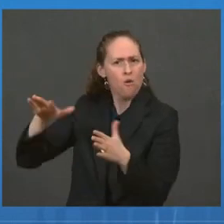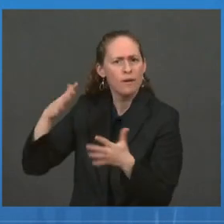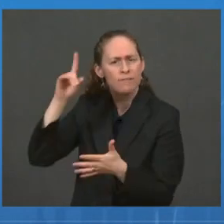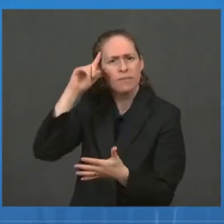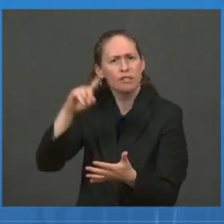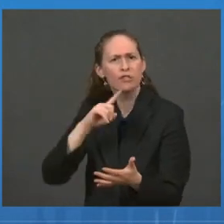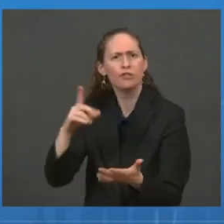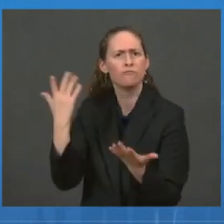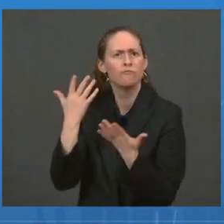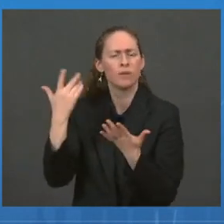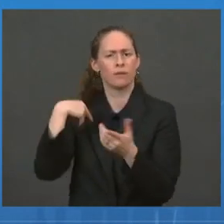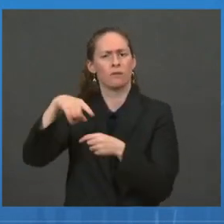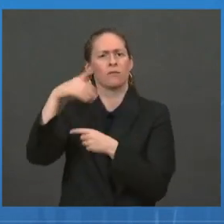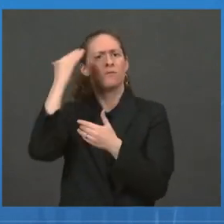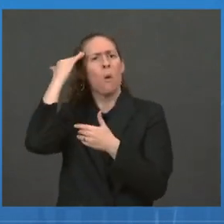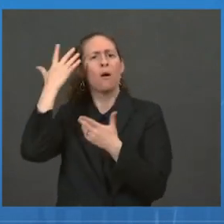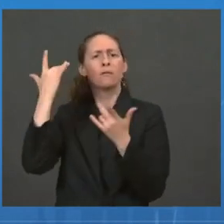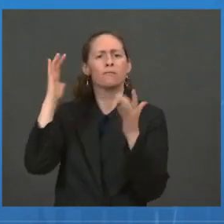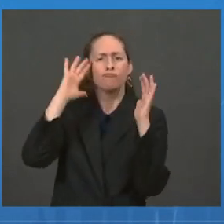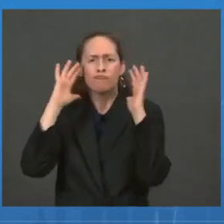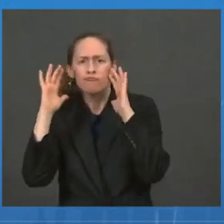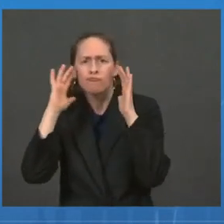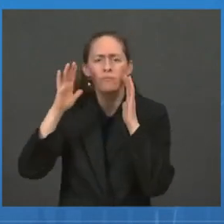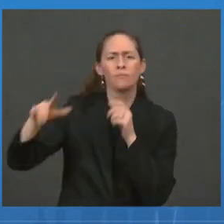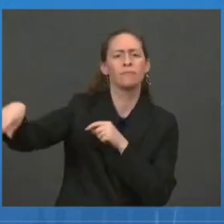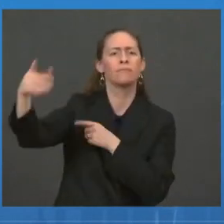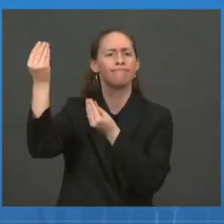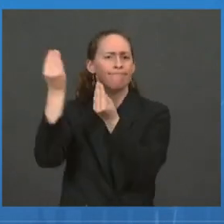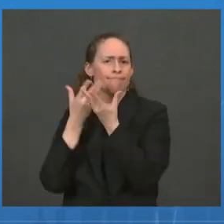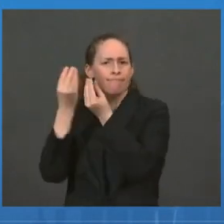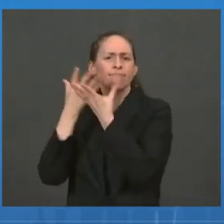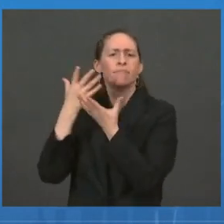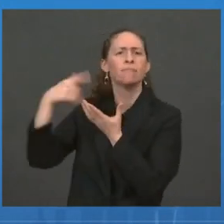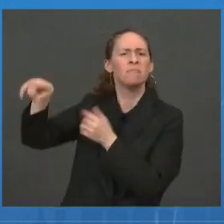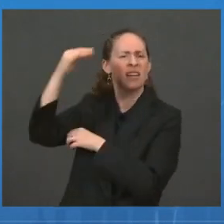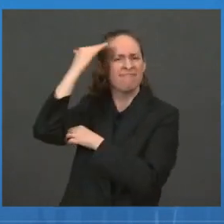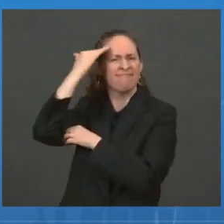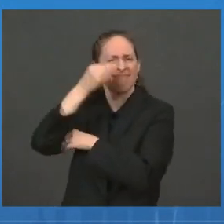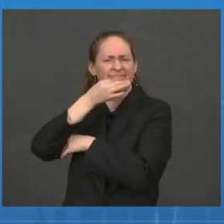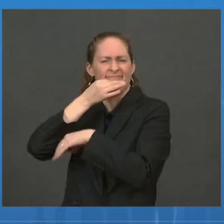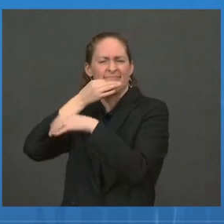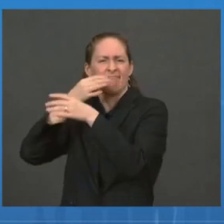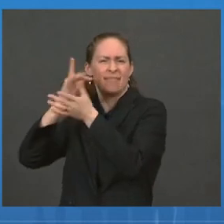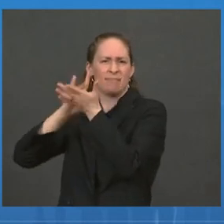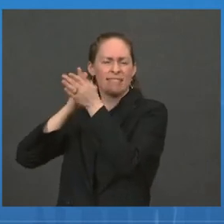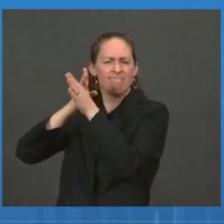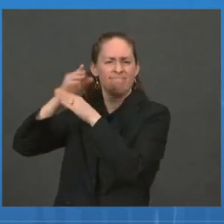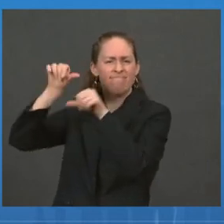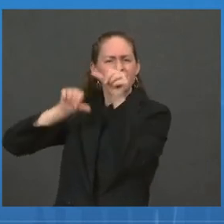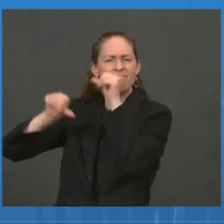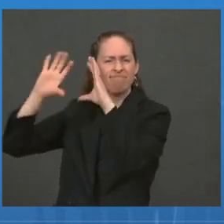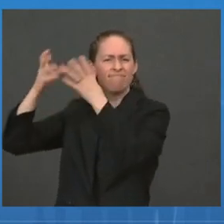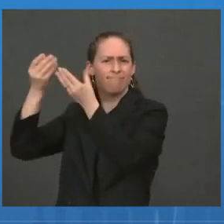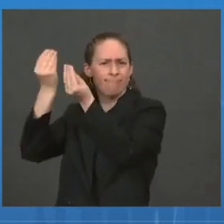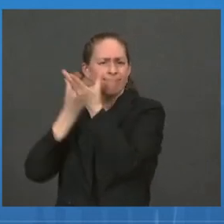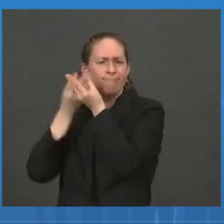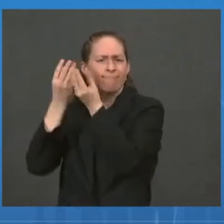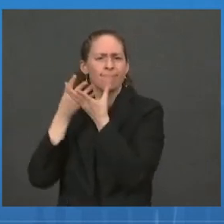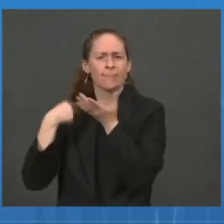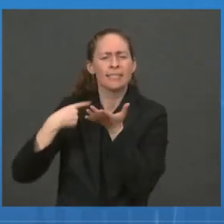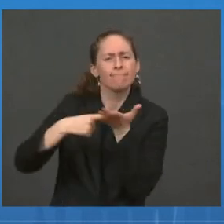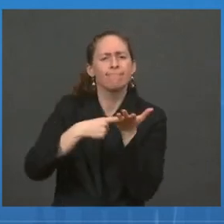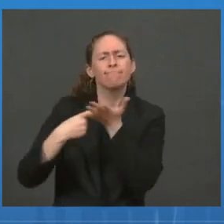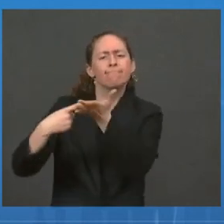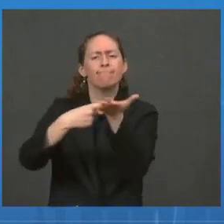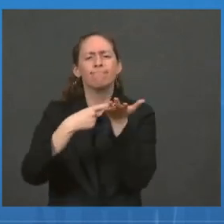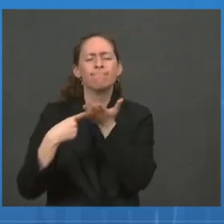to us cdc's efforts throughout the pandemic to understand and address variants such as delta have provided us